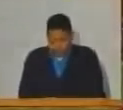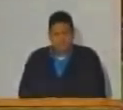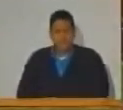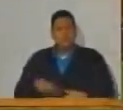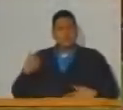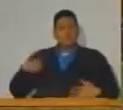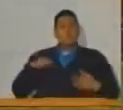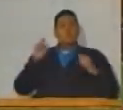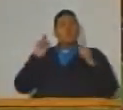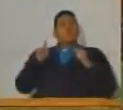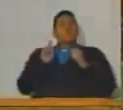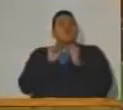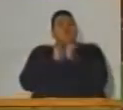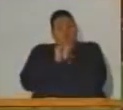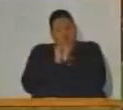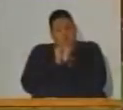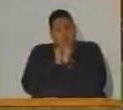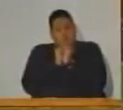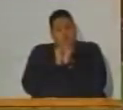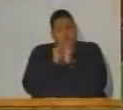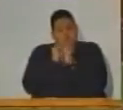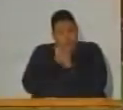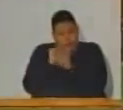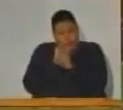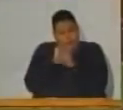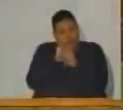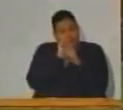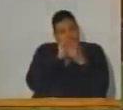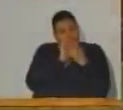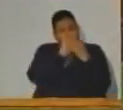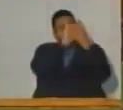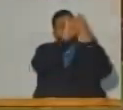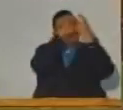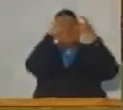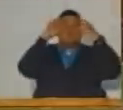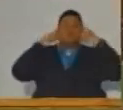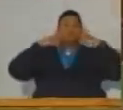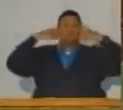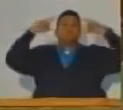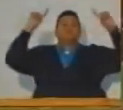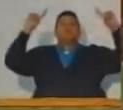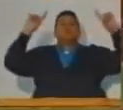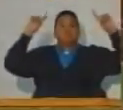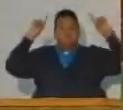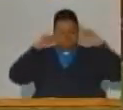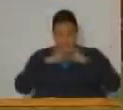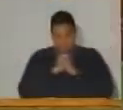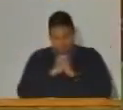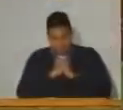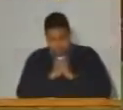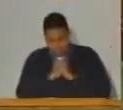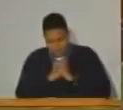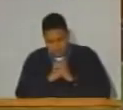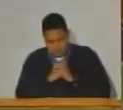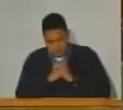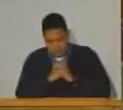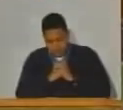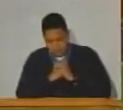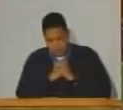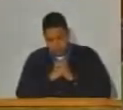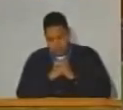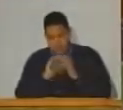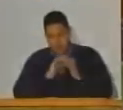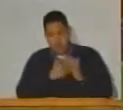We must join together in building a partnership for prosperity. Our united hope summons